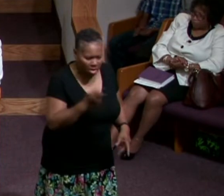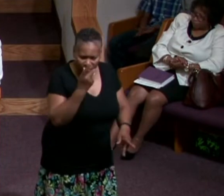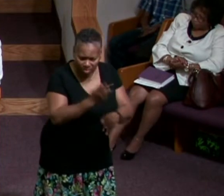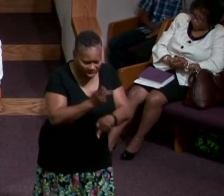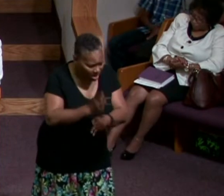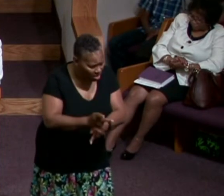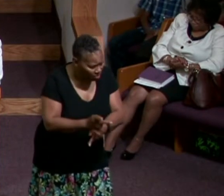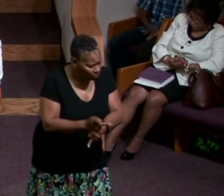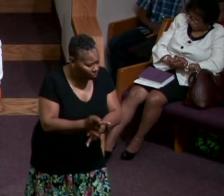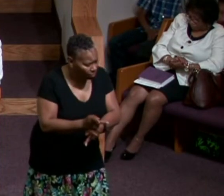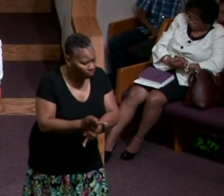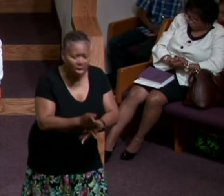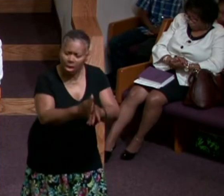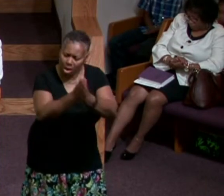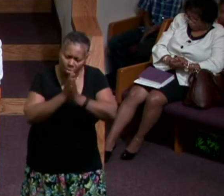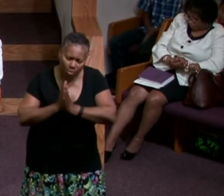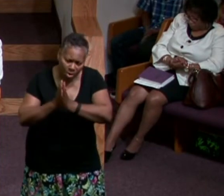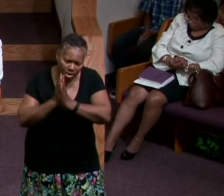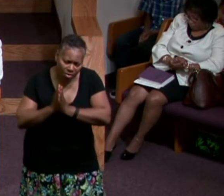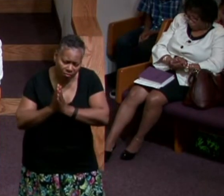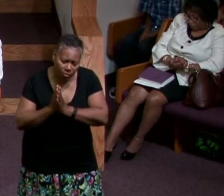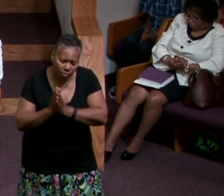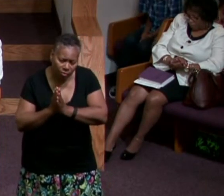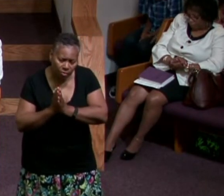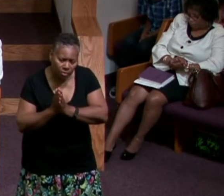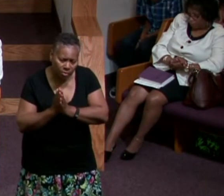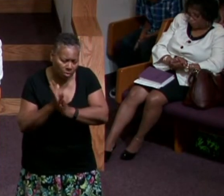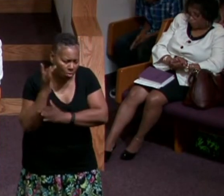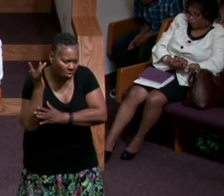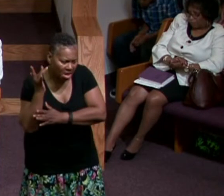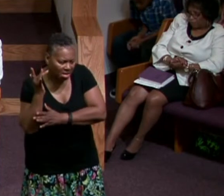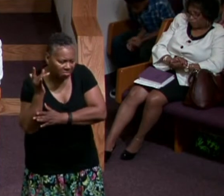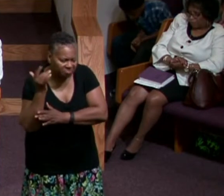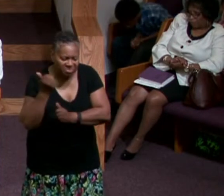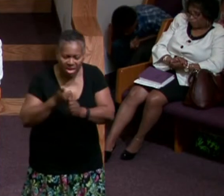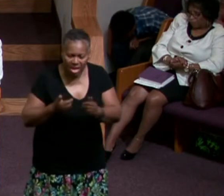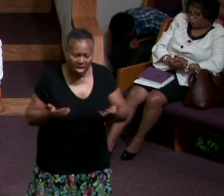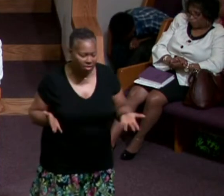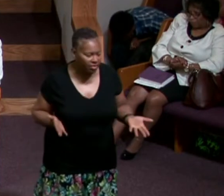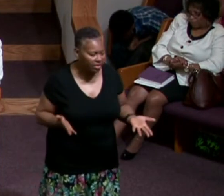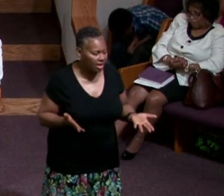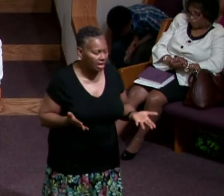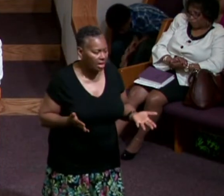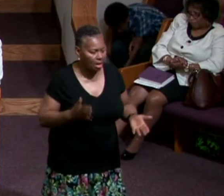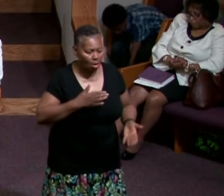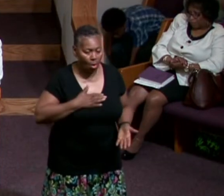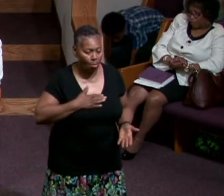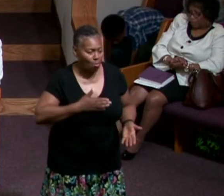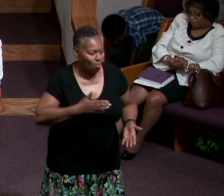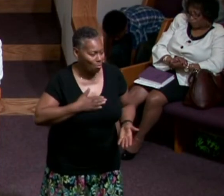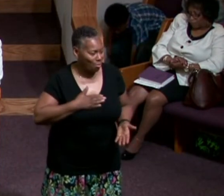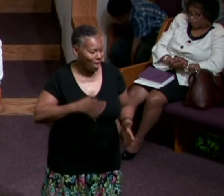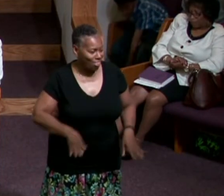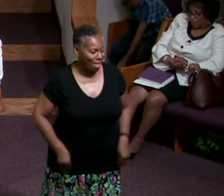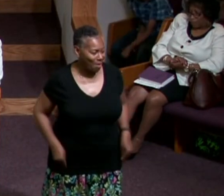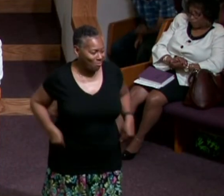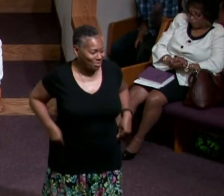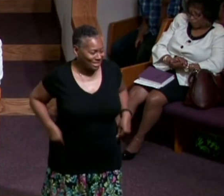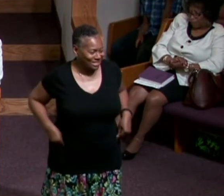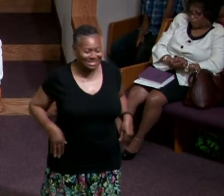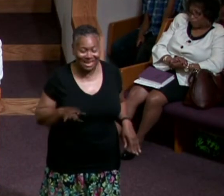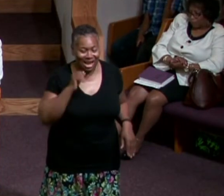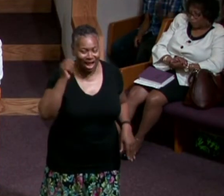You have to be prayerful, because everything in breath and breeches is not for you.